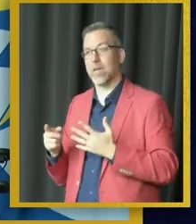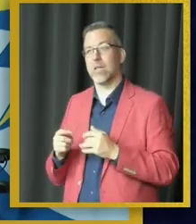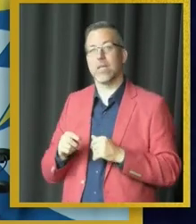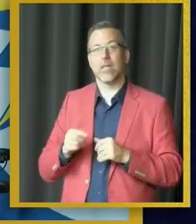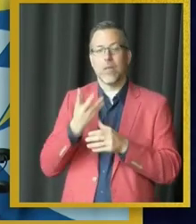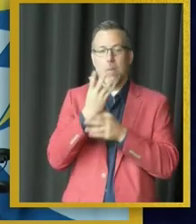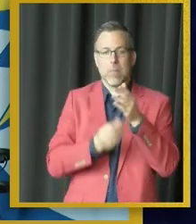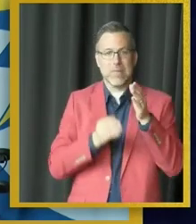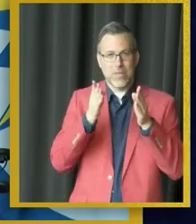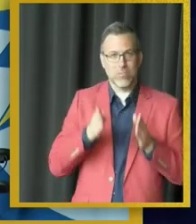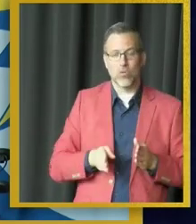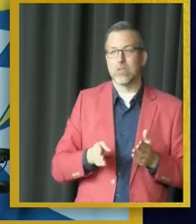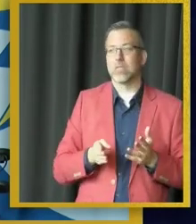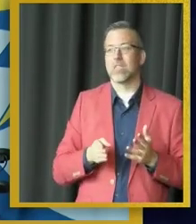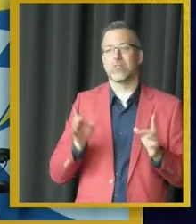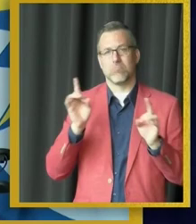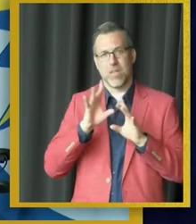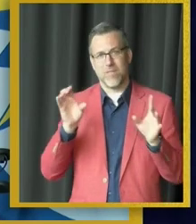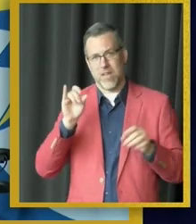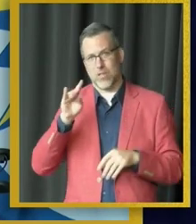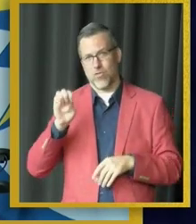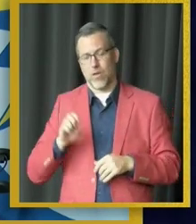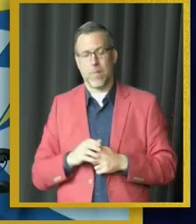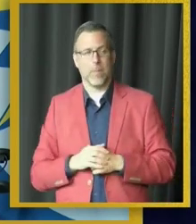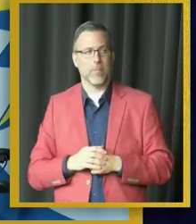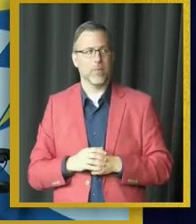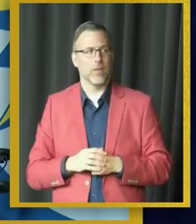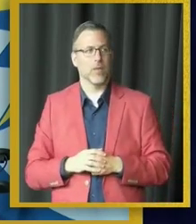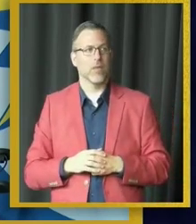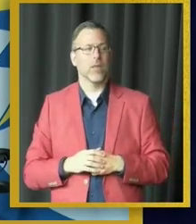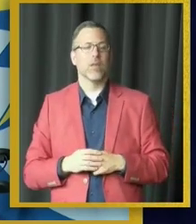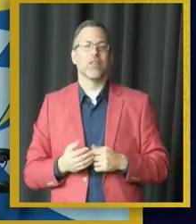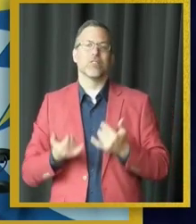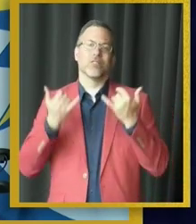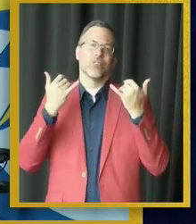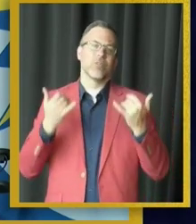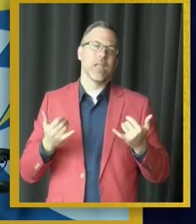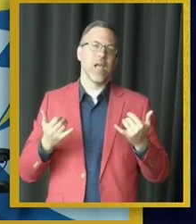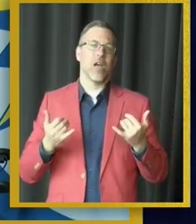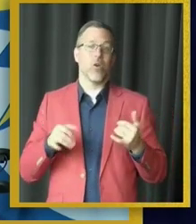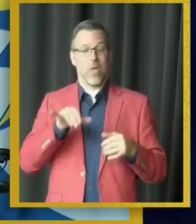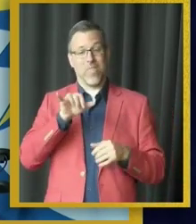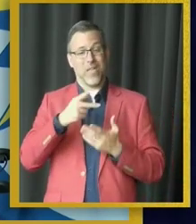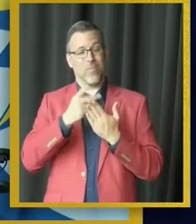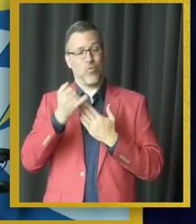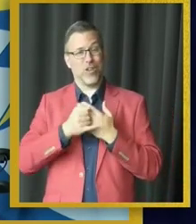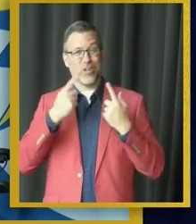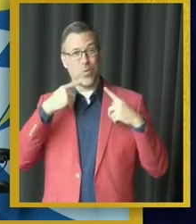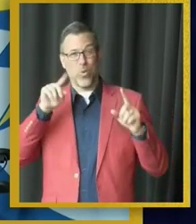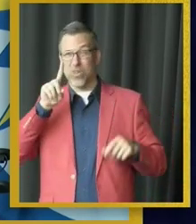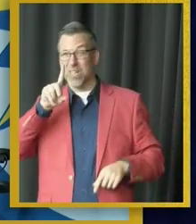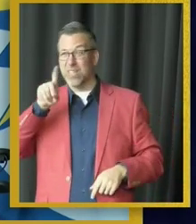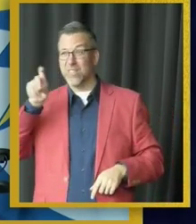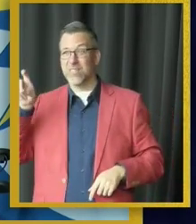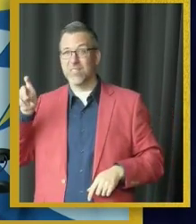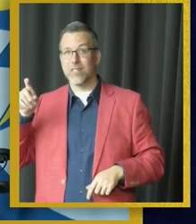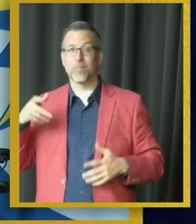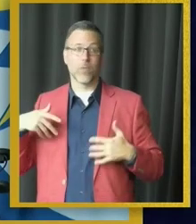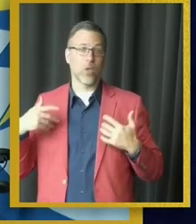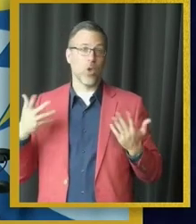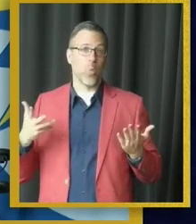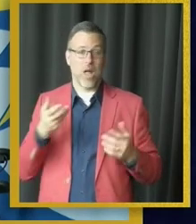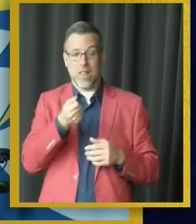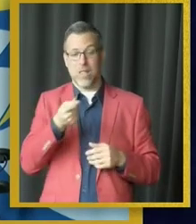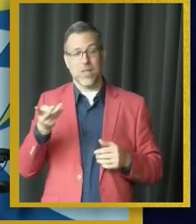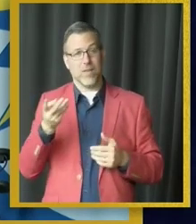person situations, and violent crime. So the question on all our minds is this working? Well, just a few